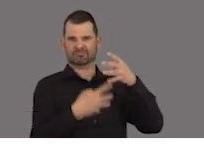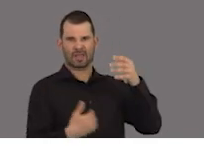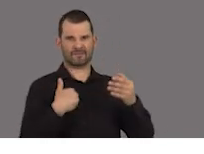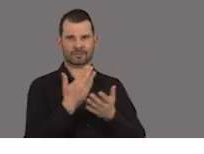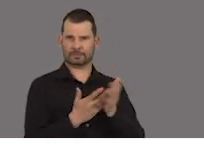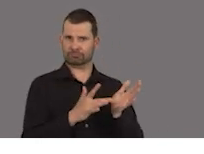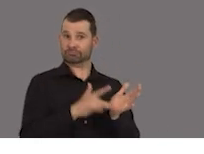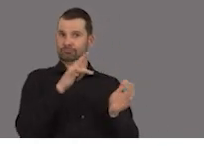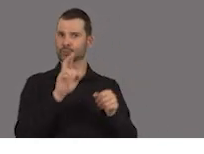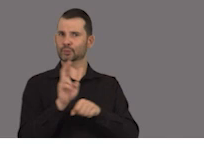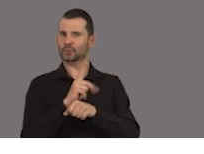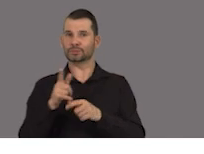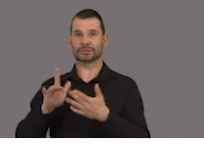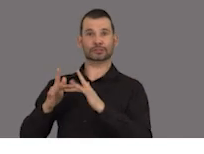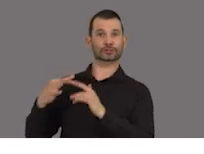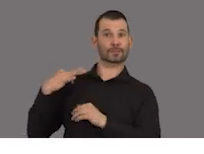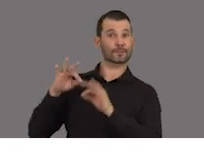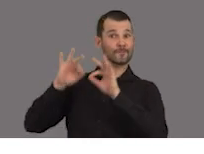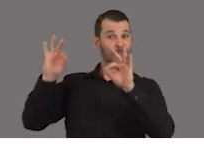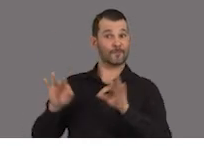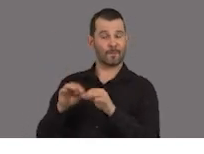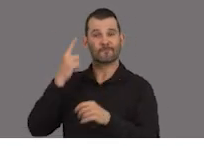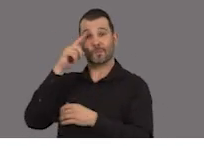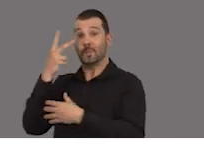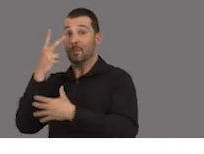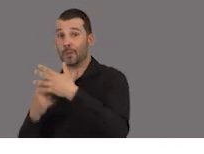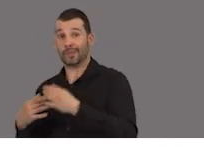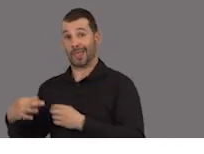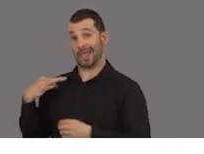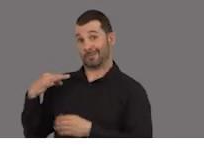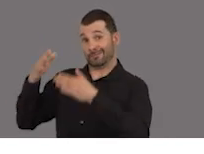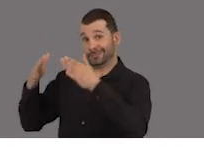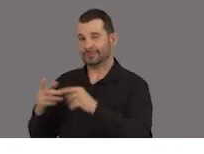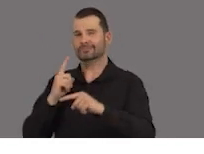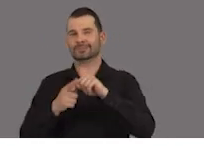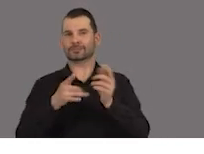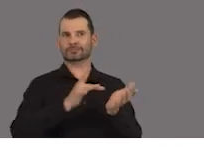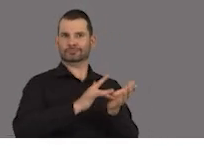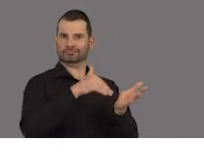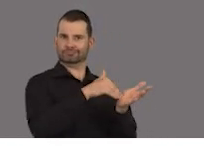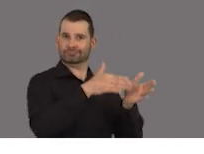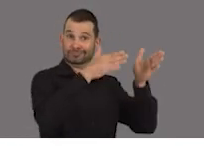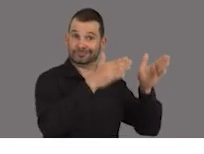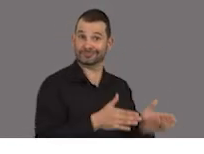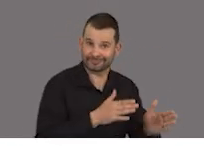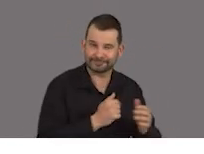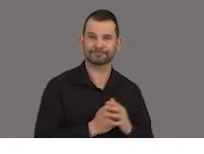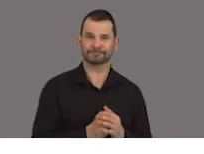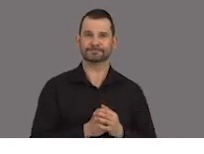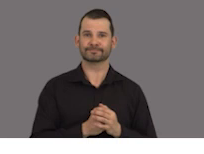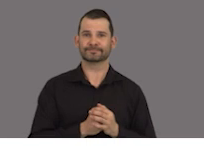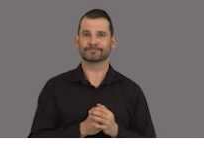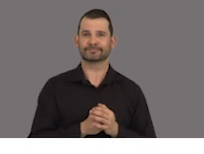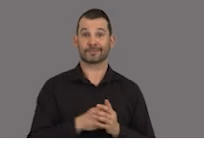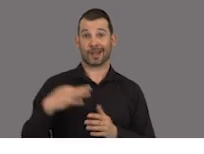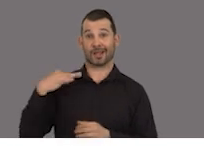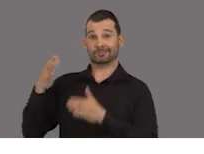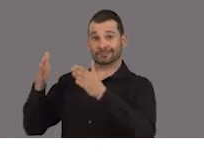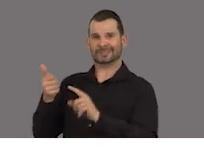Here are some advantages of using the digital application form for both the applicant and the medical practitioner.